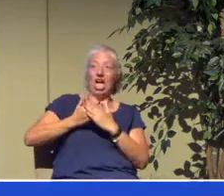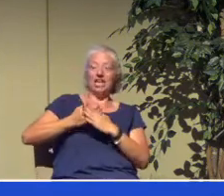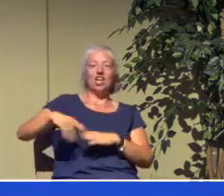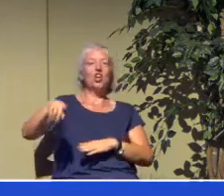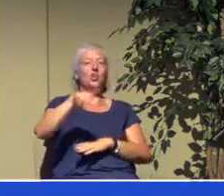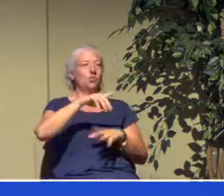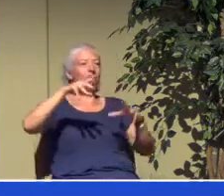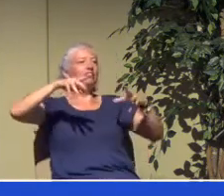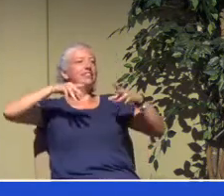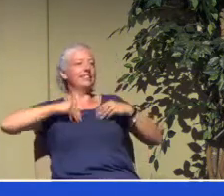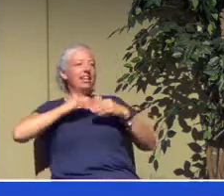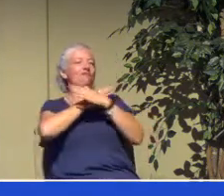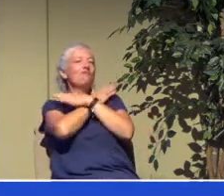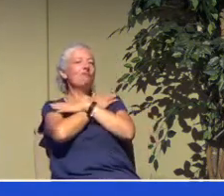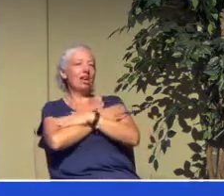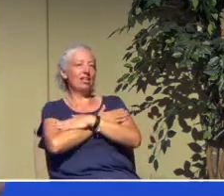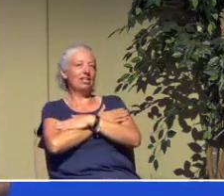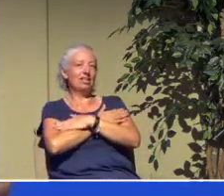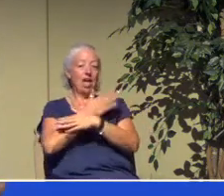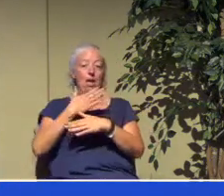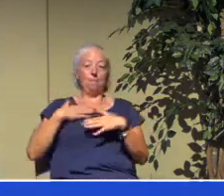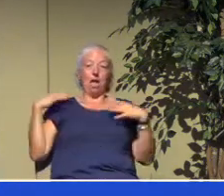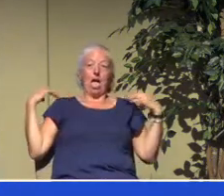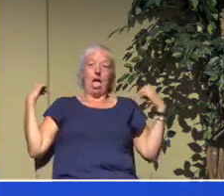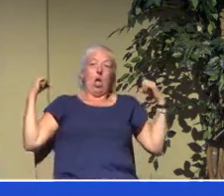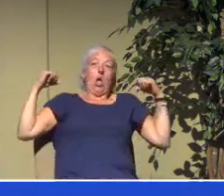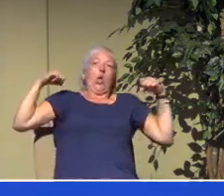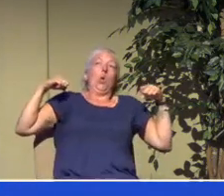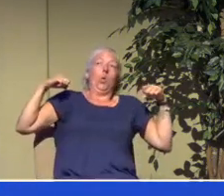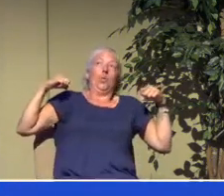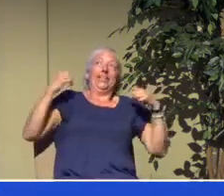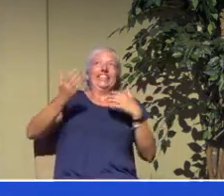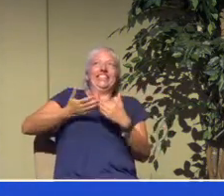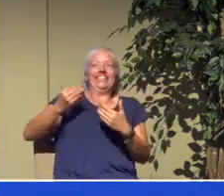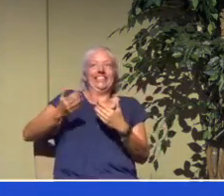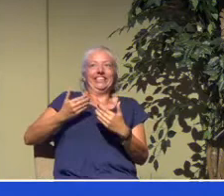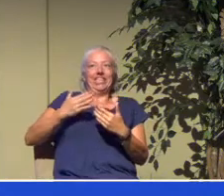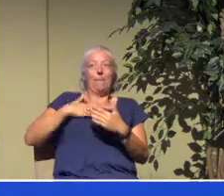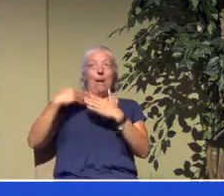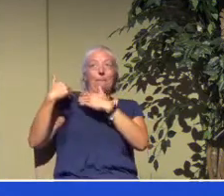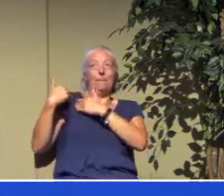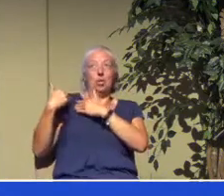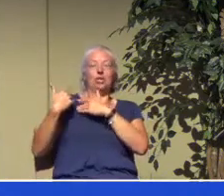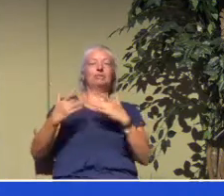your souls. For my yoke is easy, and my burden is light.